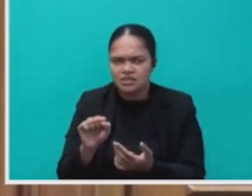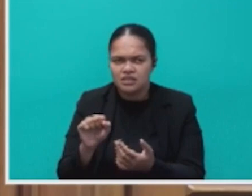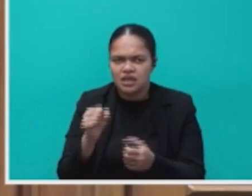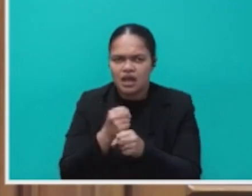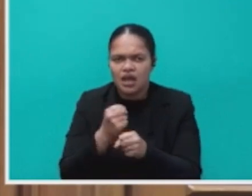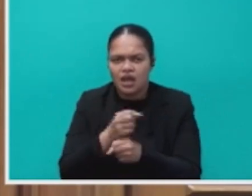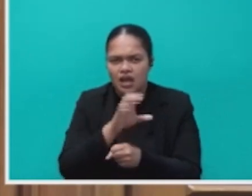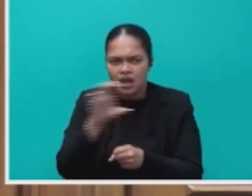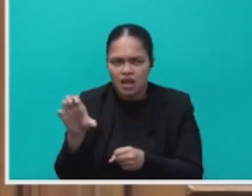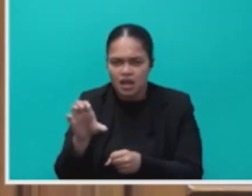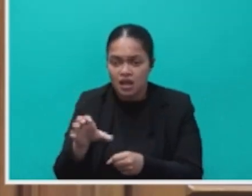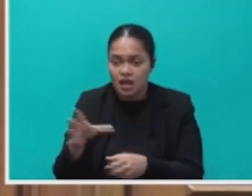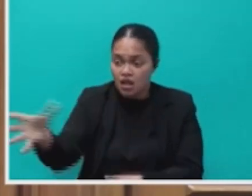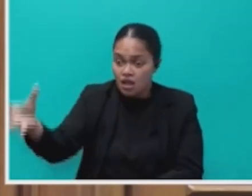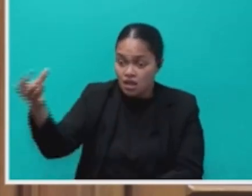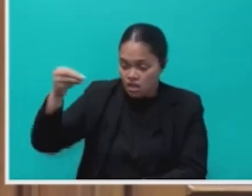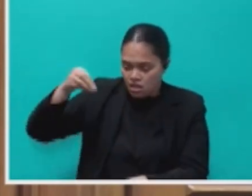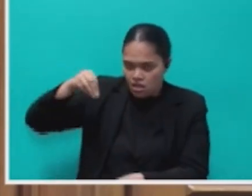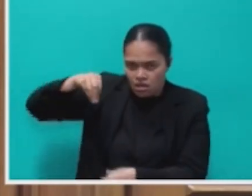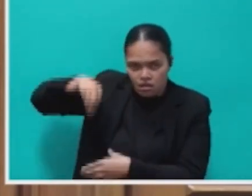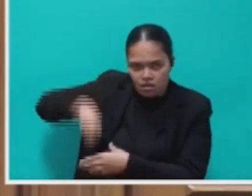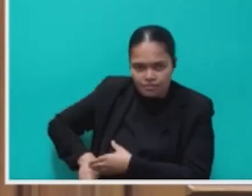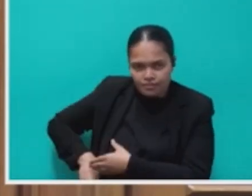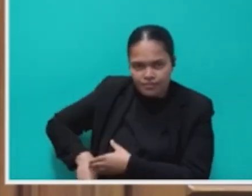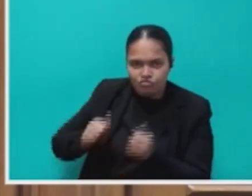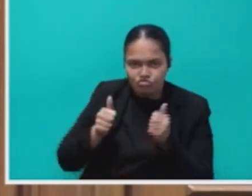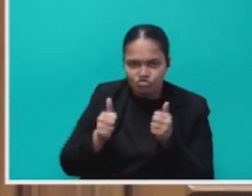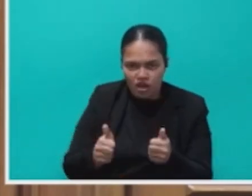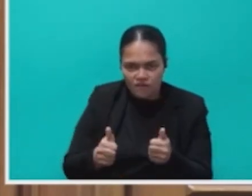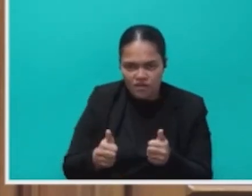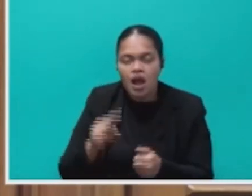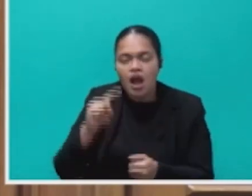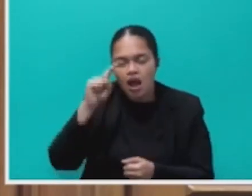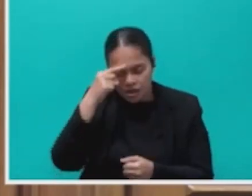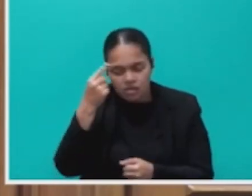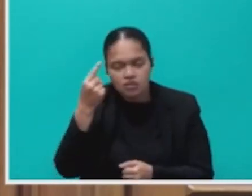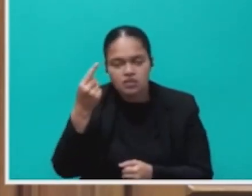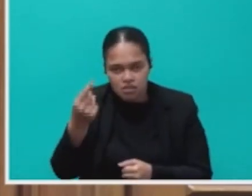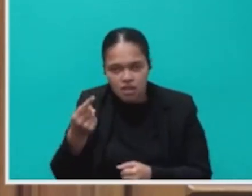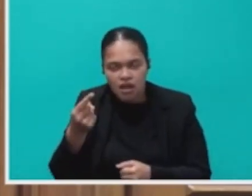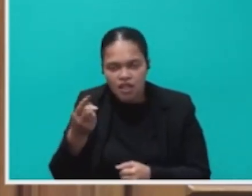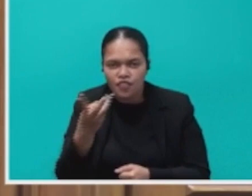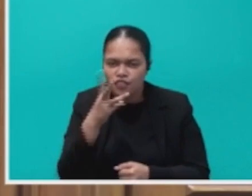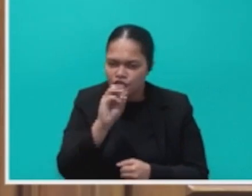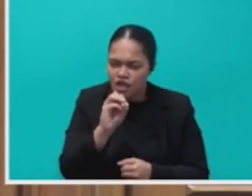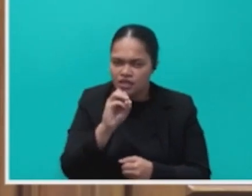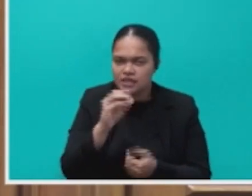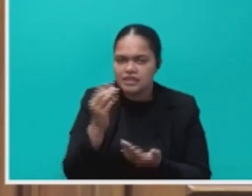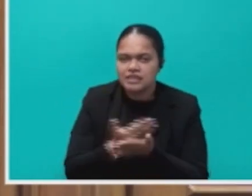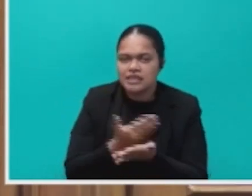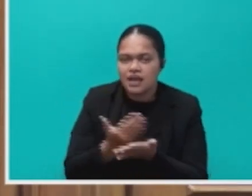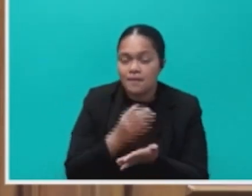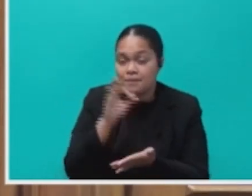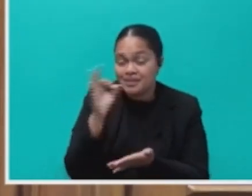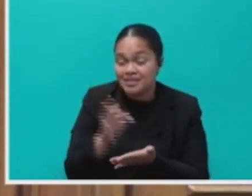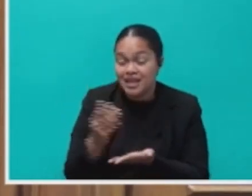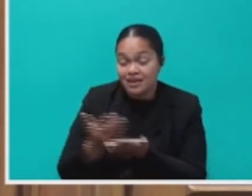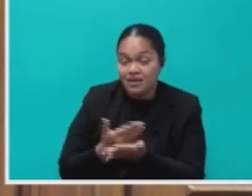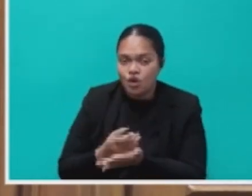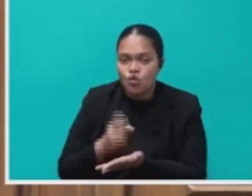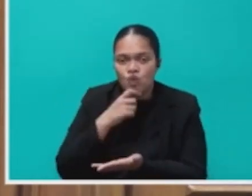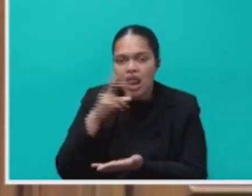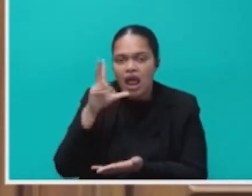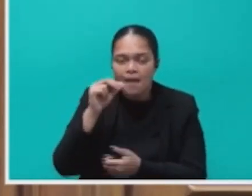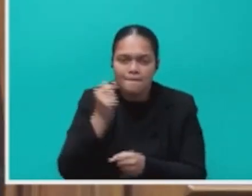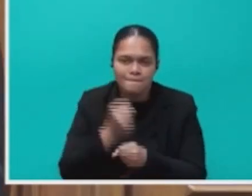straight to the pocket of drivers. The understanding was that these 30% savings will enable